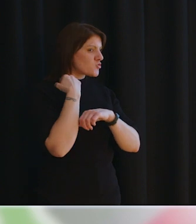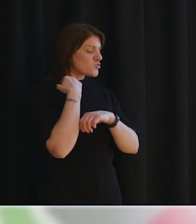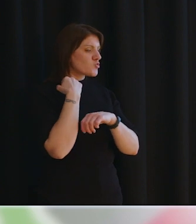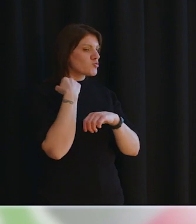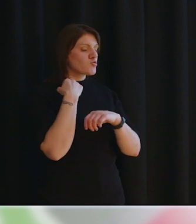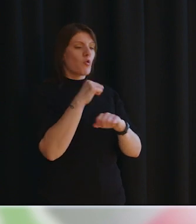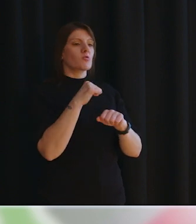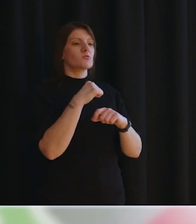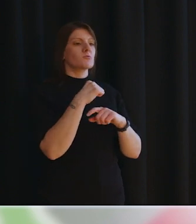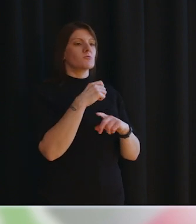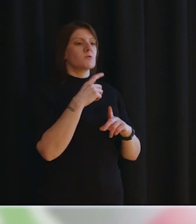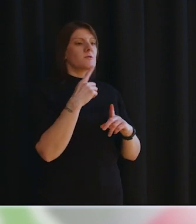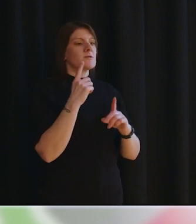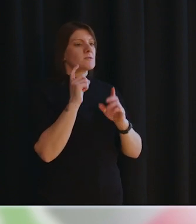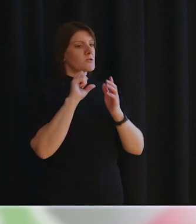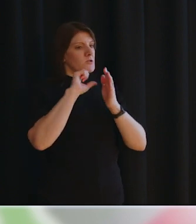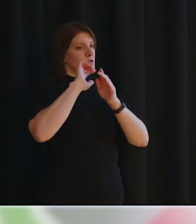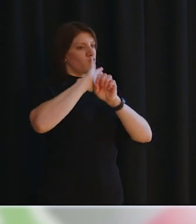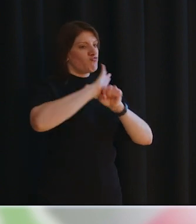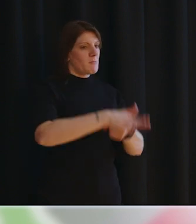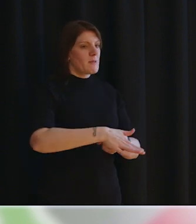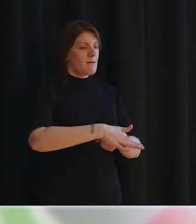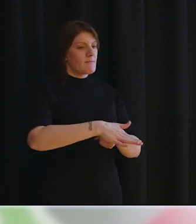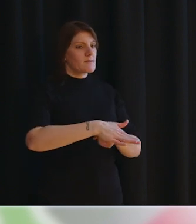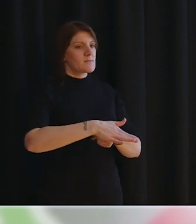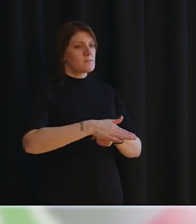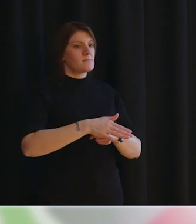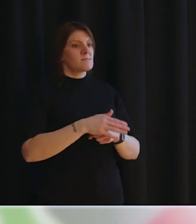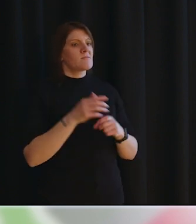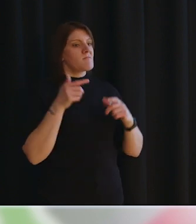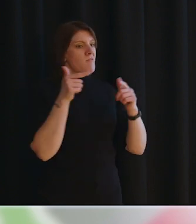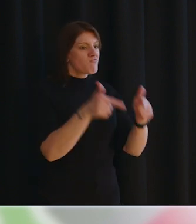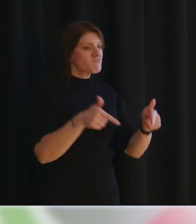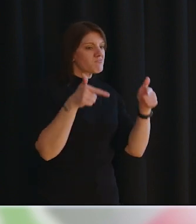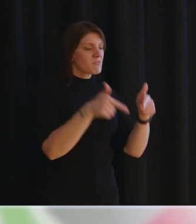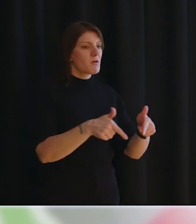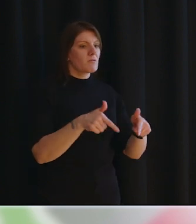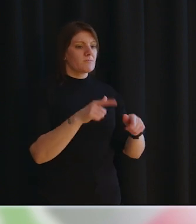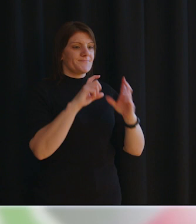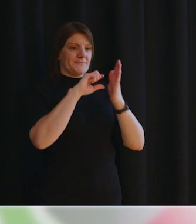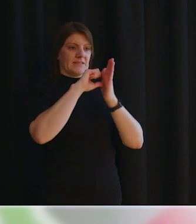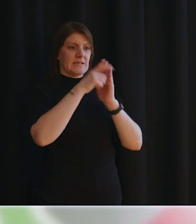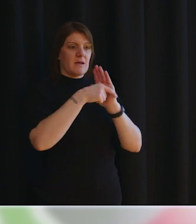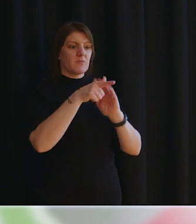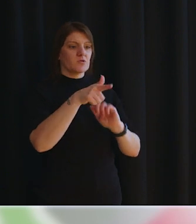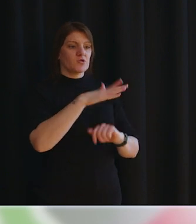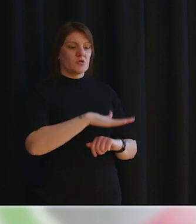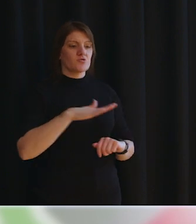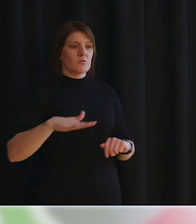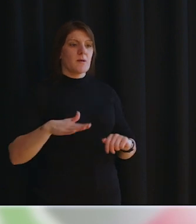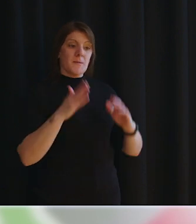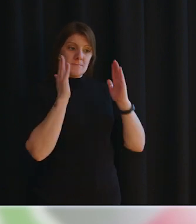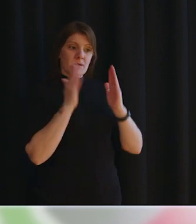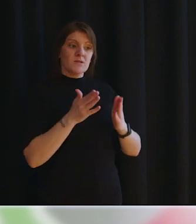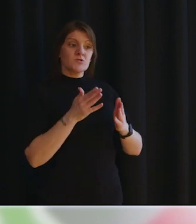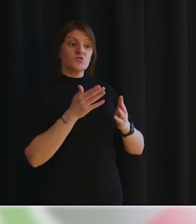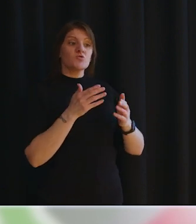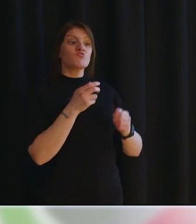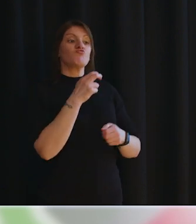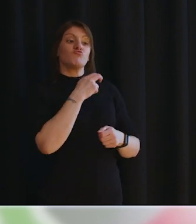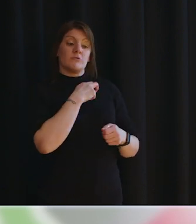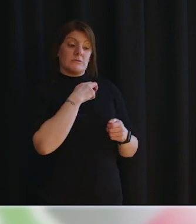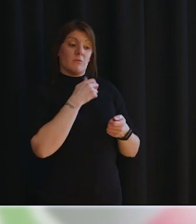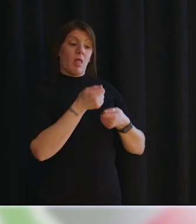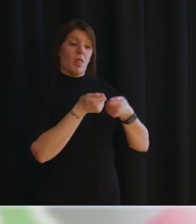or indirectly discriminate, harass or victimise disabled children. They must make reasonable adjustments,